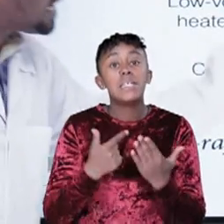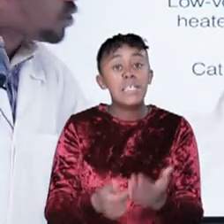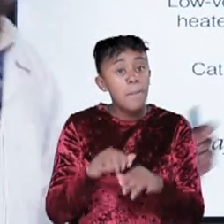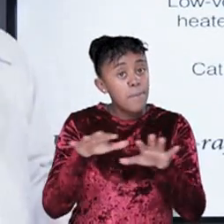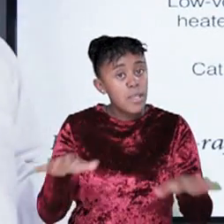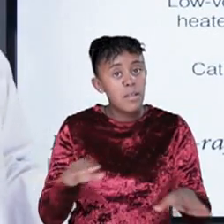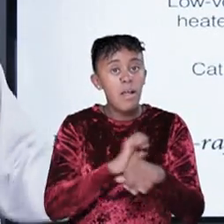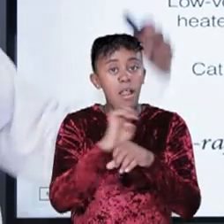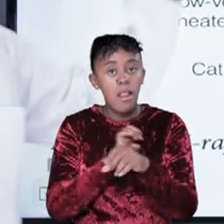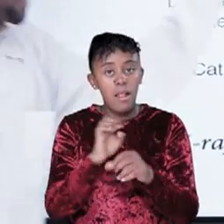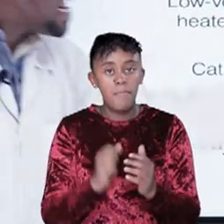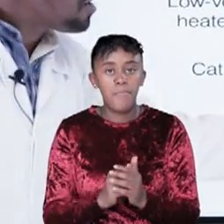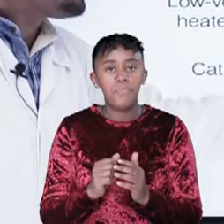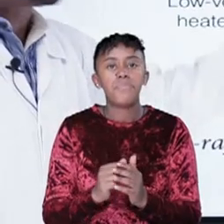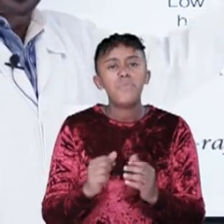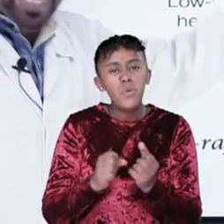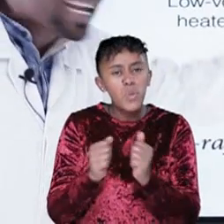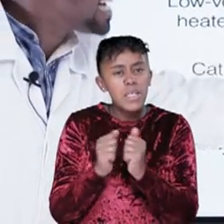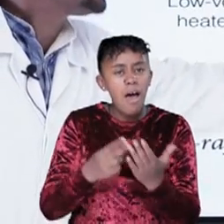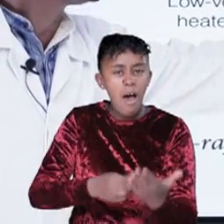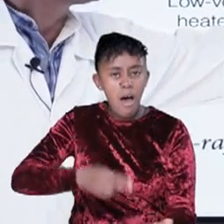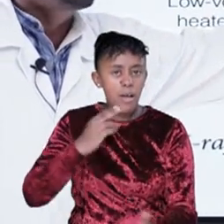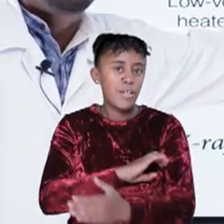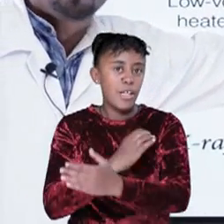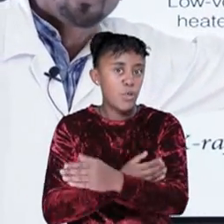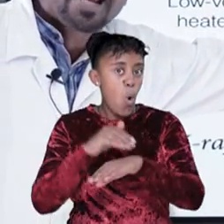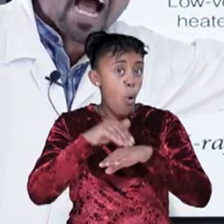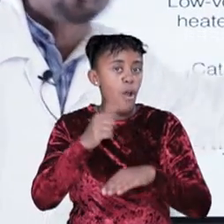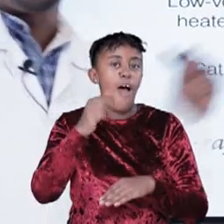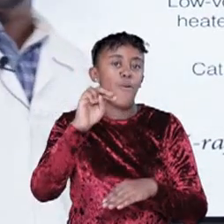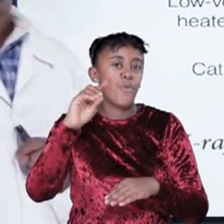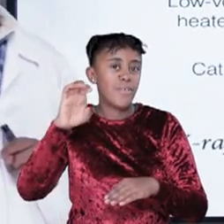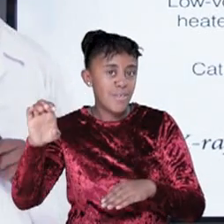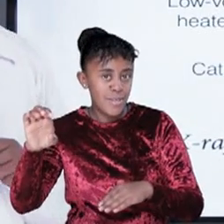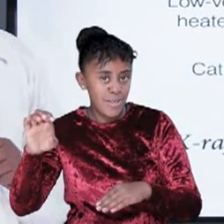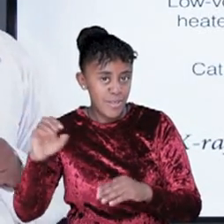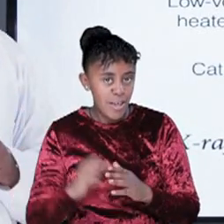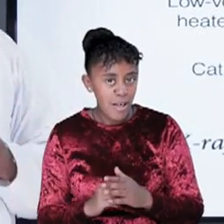emitted electron is strike with high energy on anode.